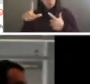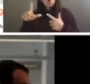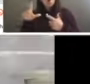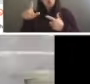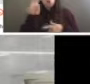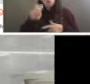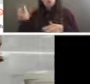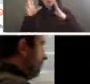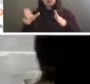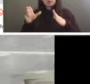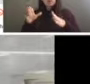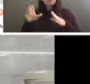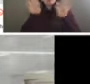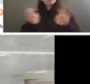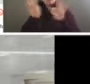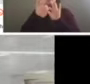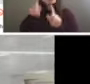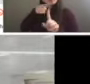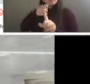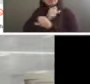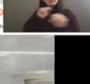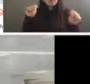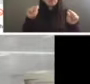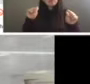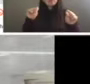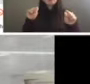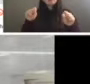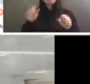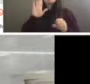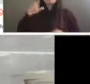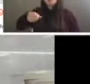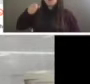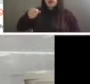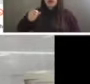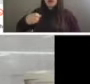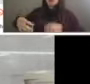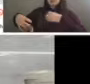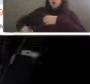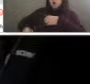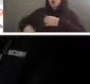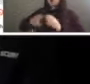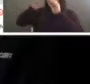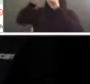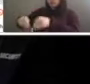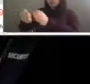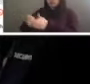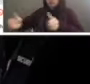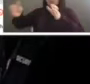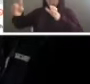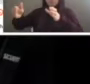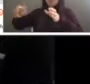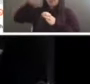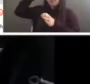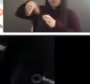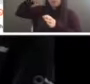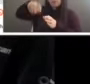You'll be asked to place any hand luggage or bags you will be taking onto the plane into a special tray. You will also have to